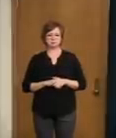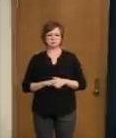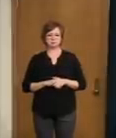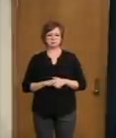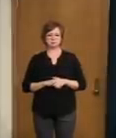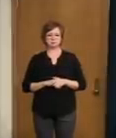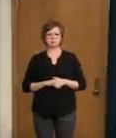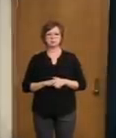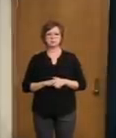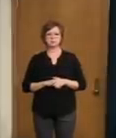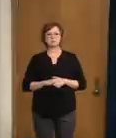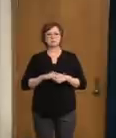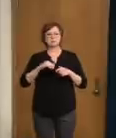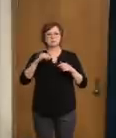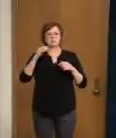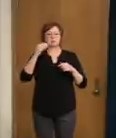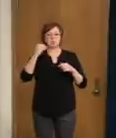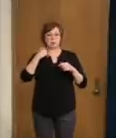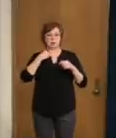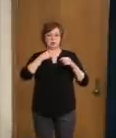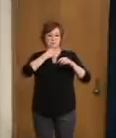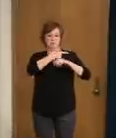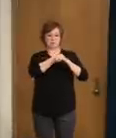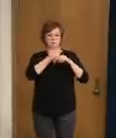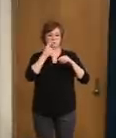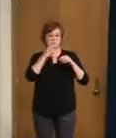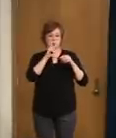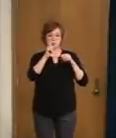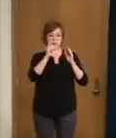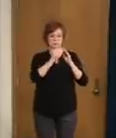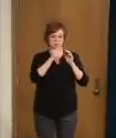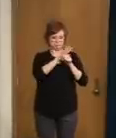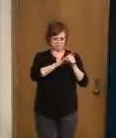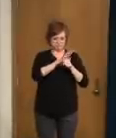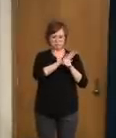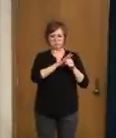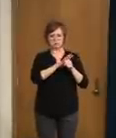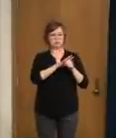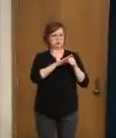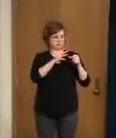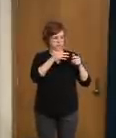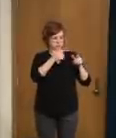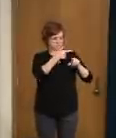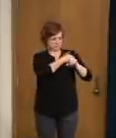in the community. And then in other areas of the province, they may not have started